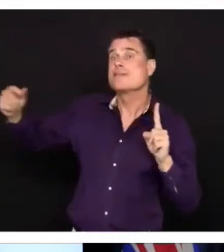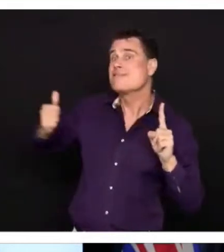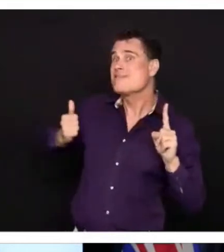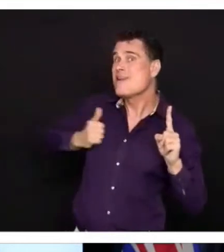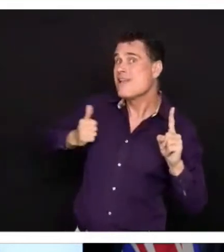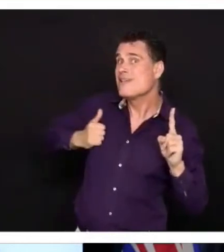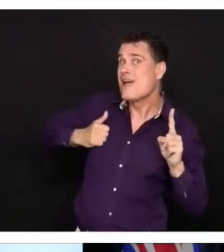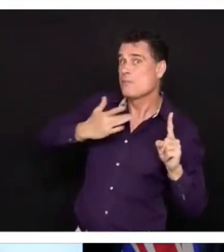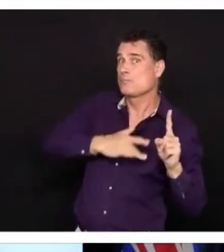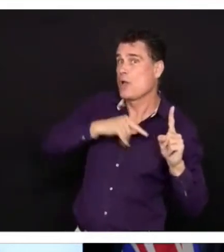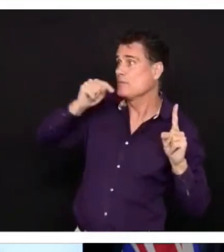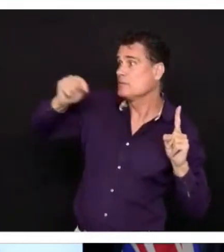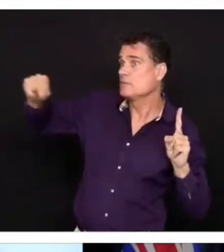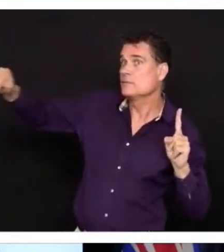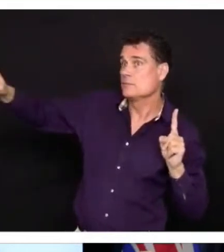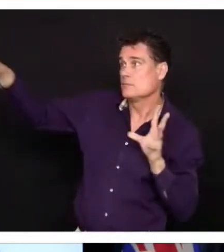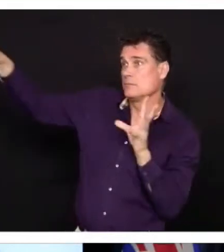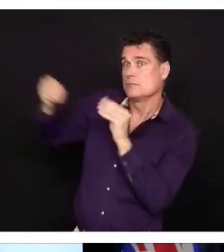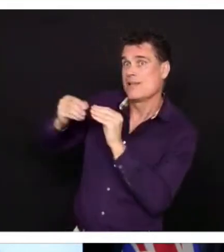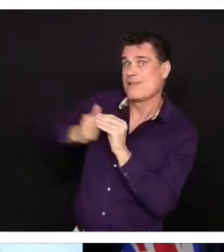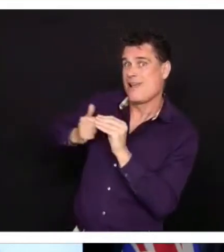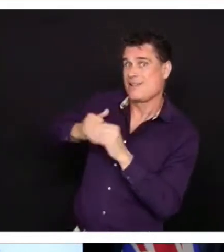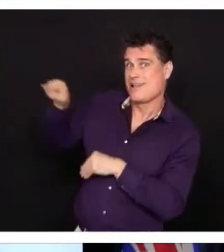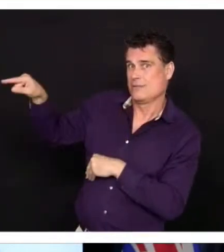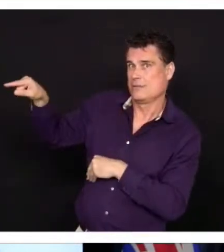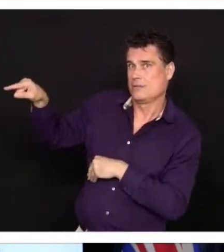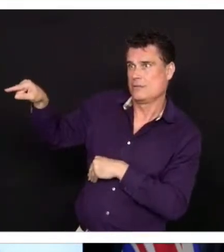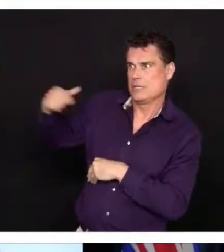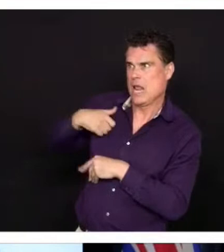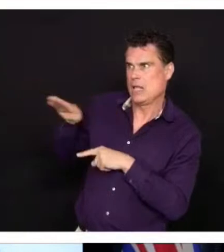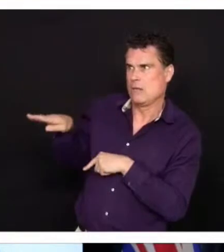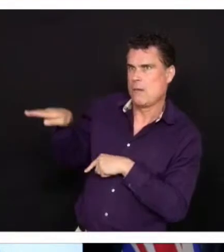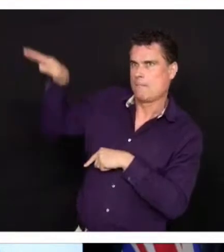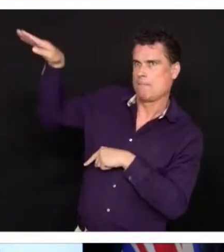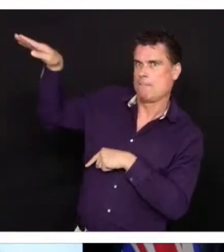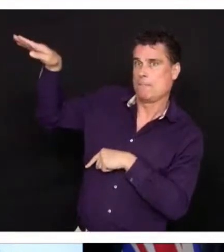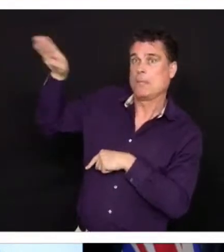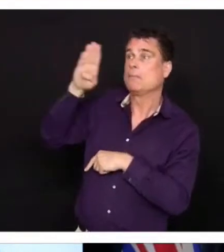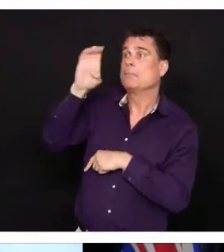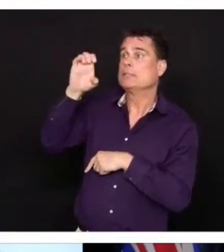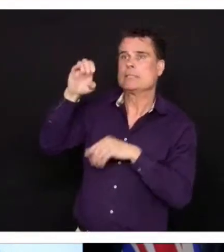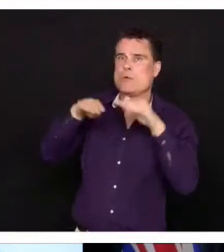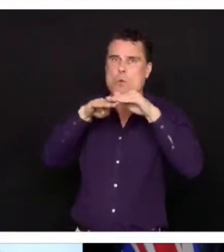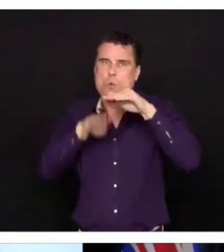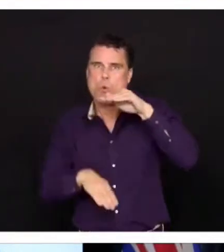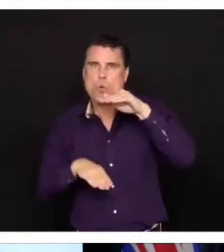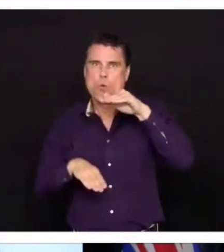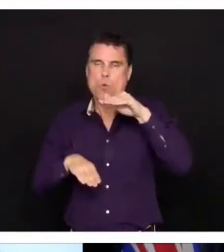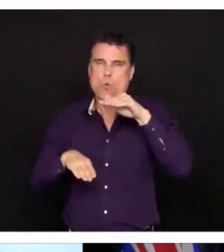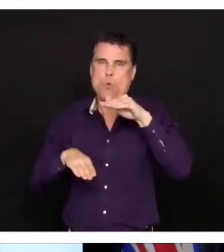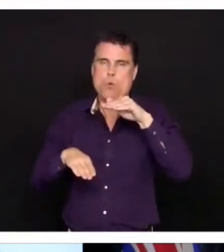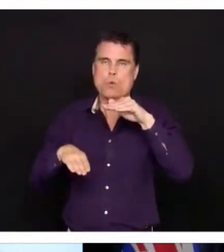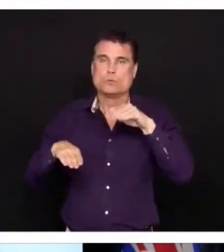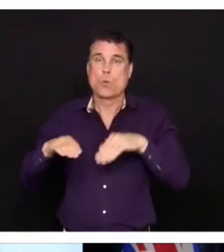of the other countries that have had outbreaks that have followed us in their